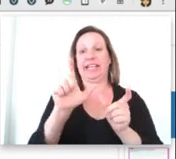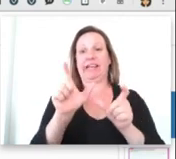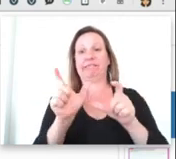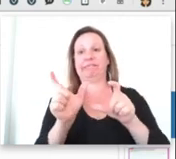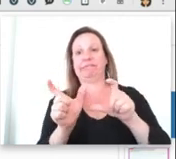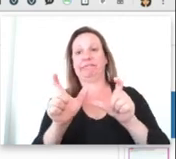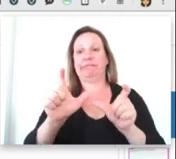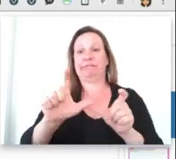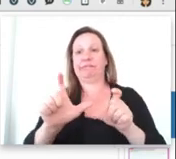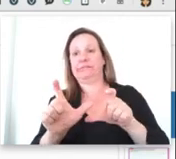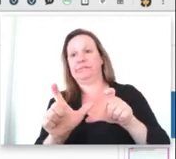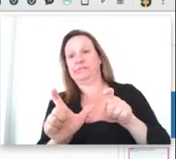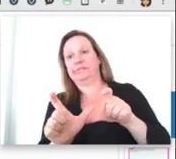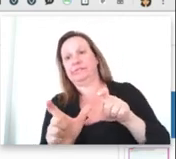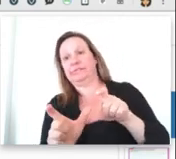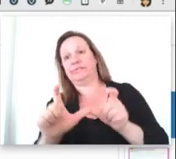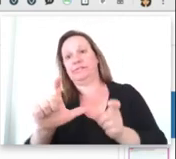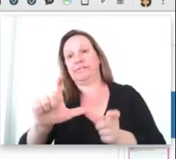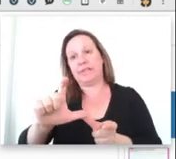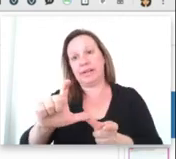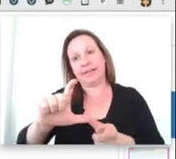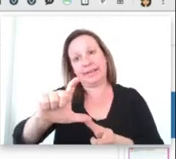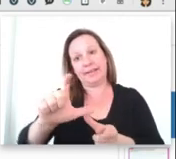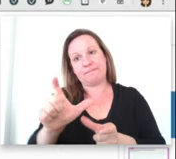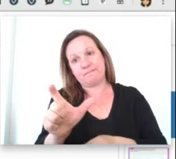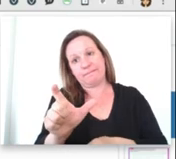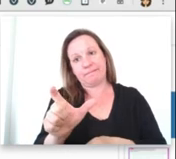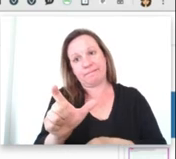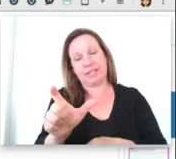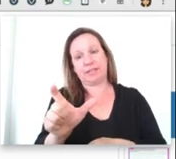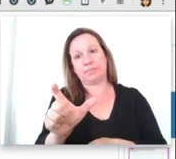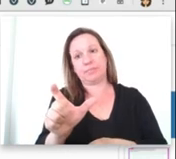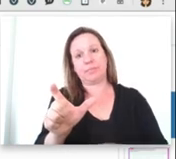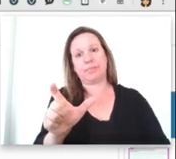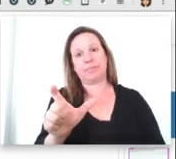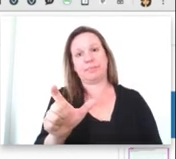over my ruler. I have to adjust the